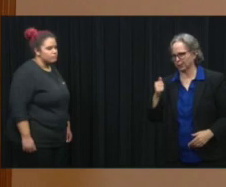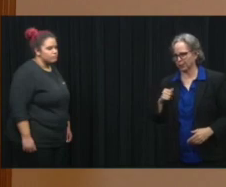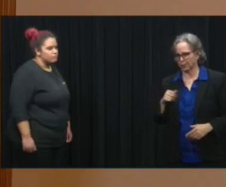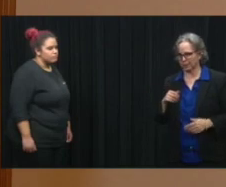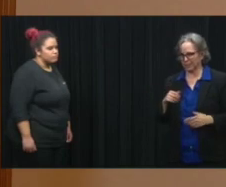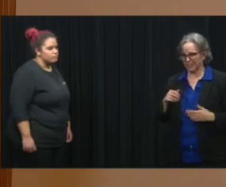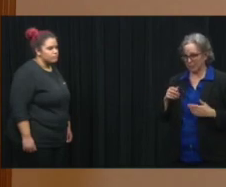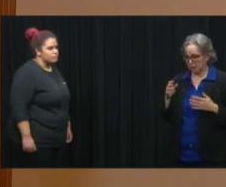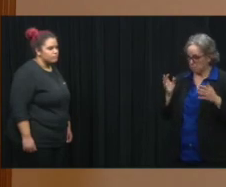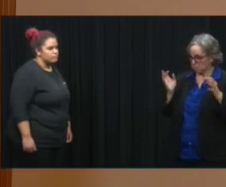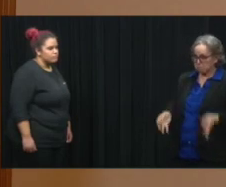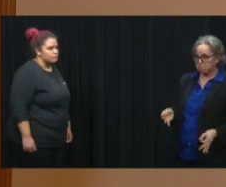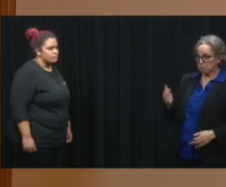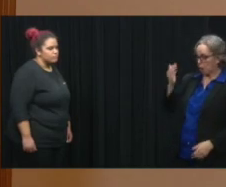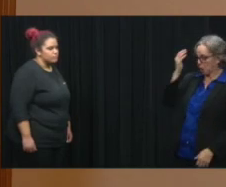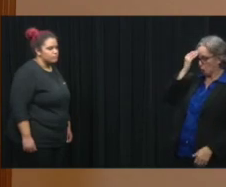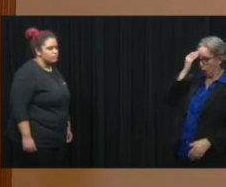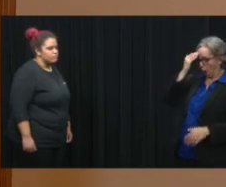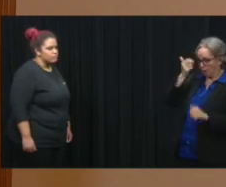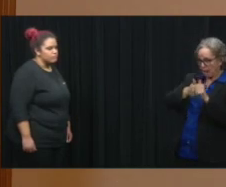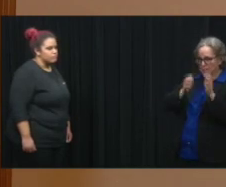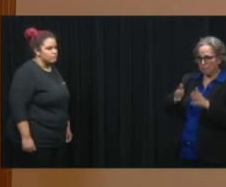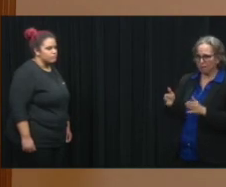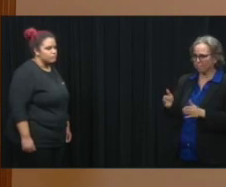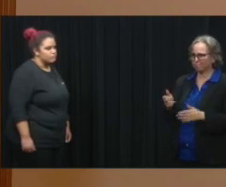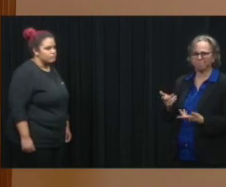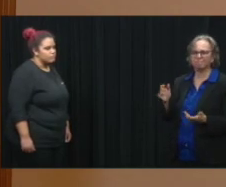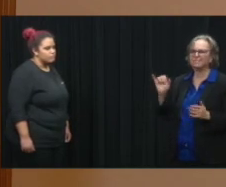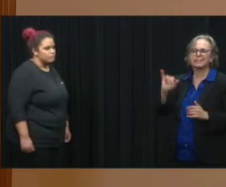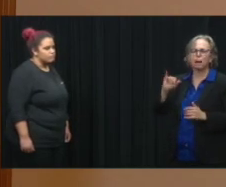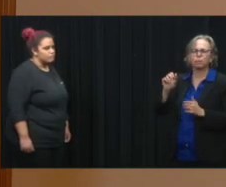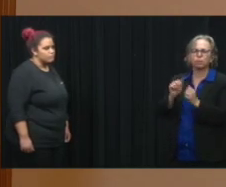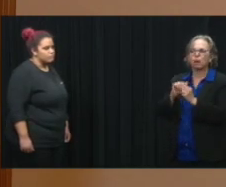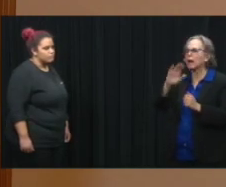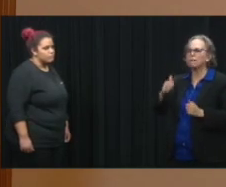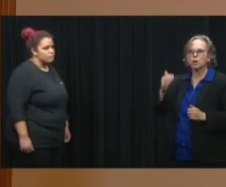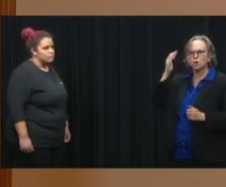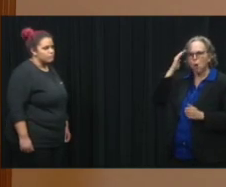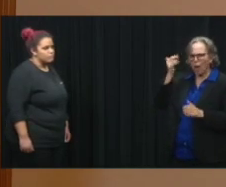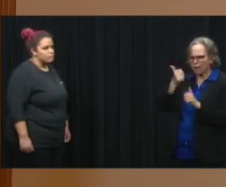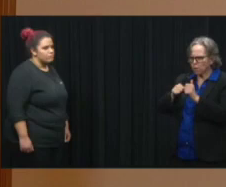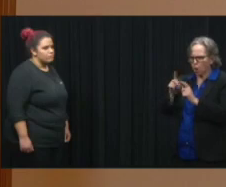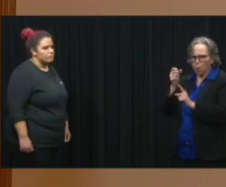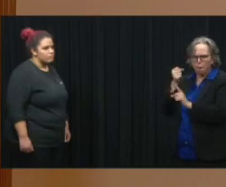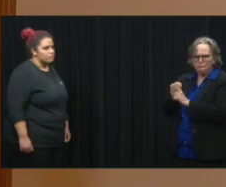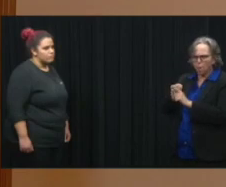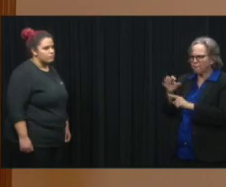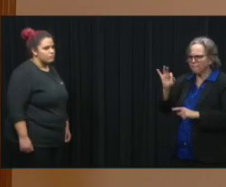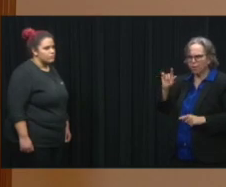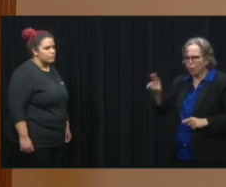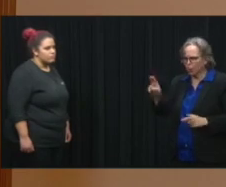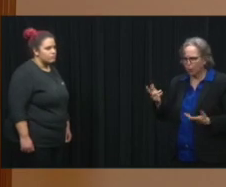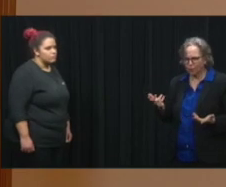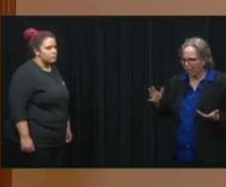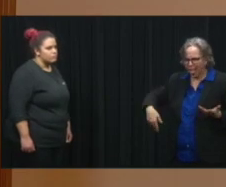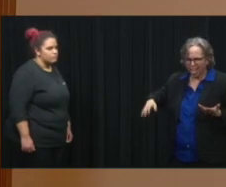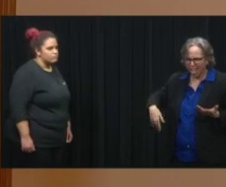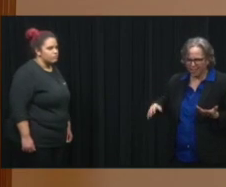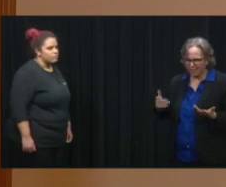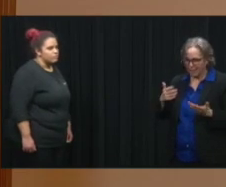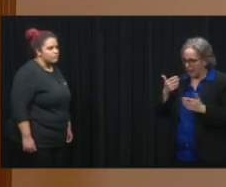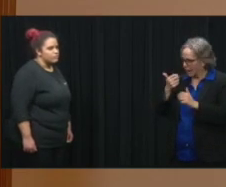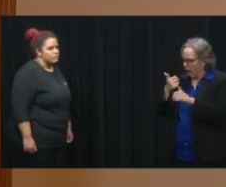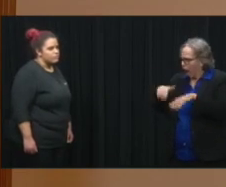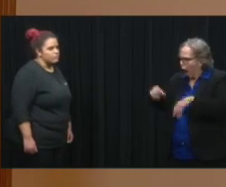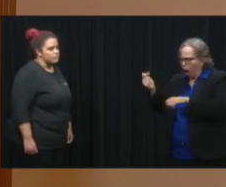single person, just like we never know every single person who has the flu, because not everyone who has the flu is tested for the flu or everyone gets treatment for